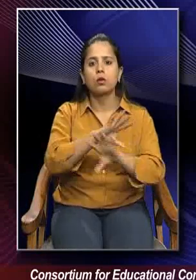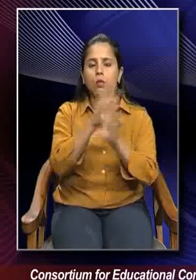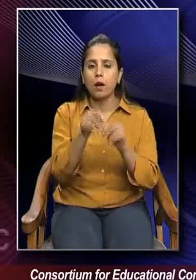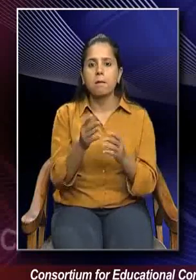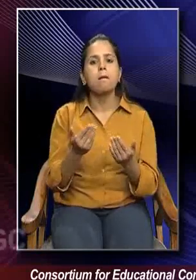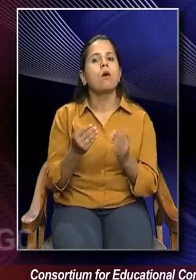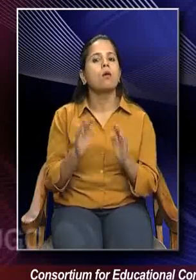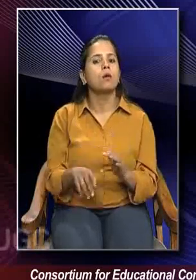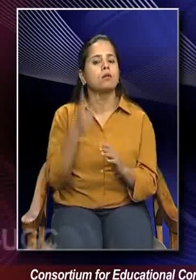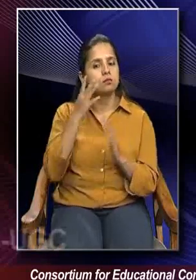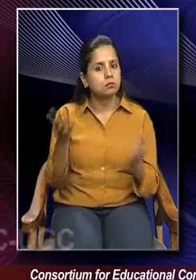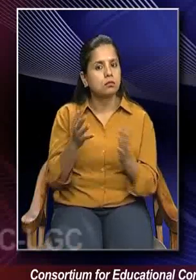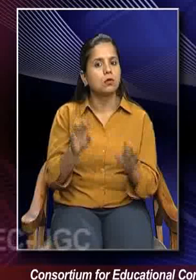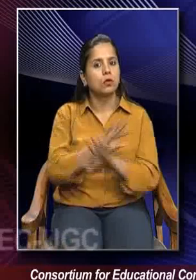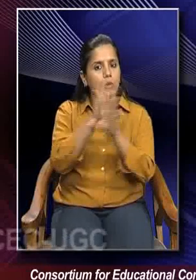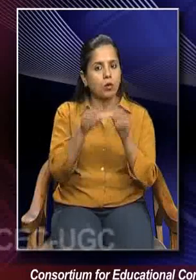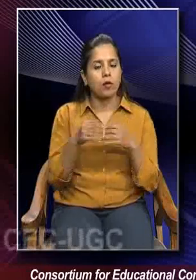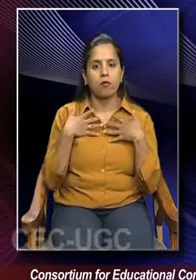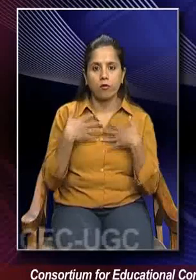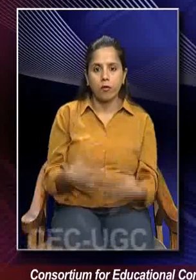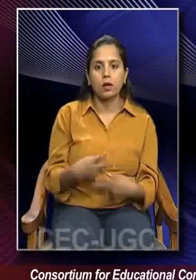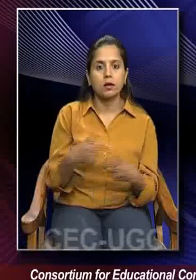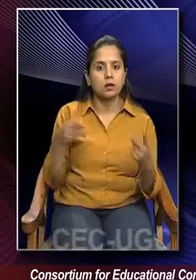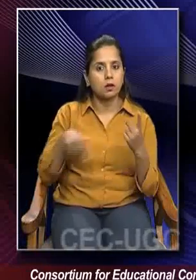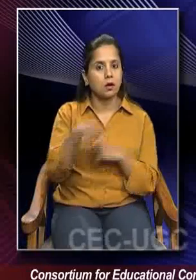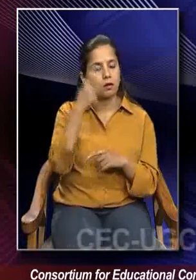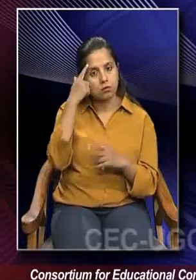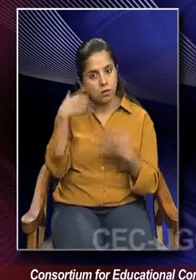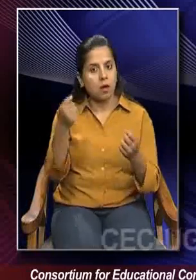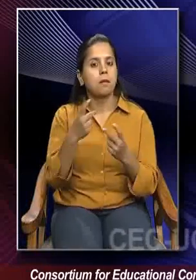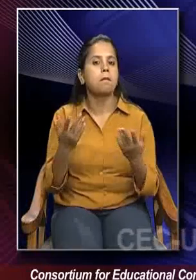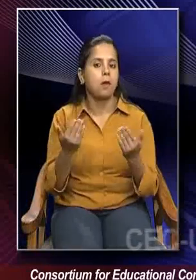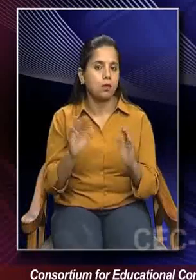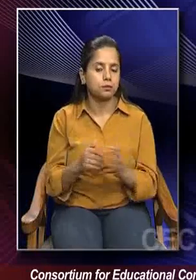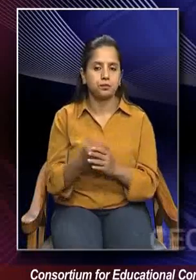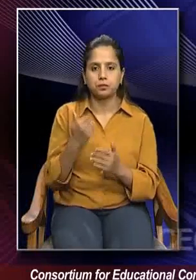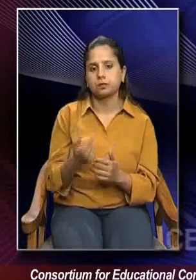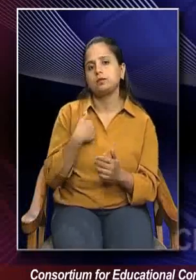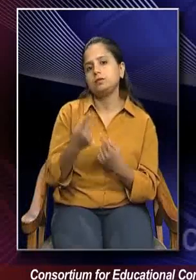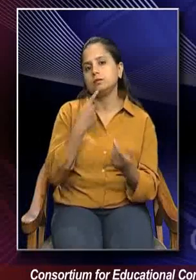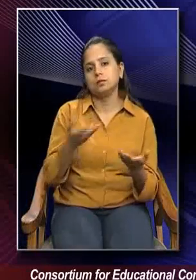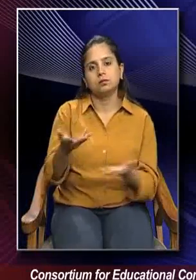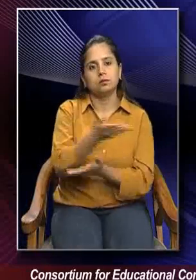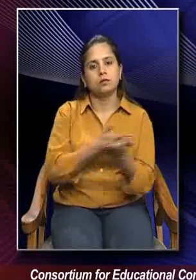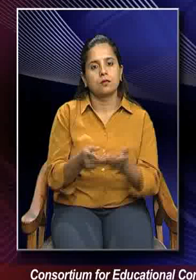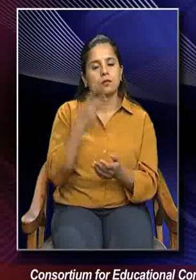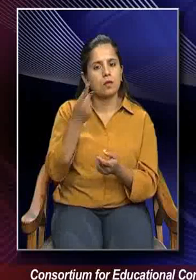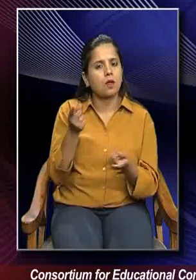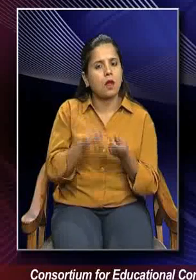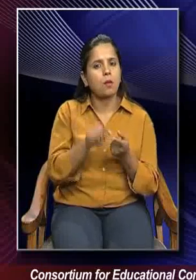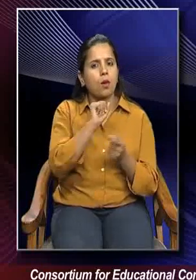promote the overall physical well-being. Now we talk on symptoms